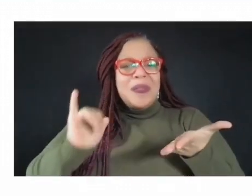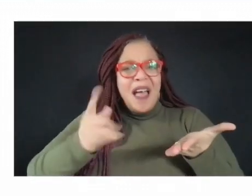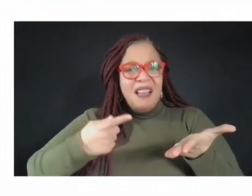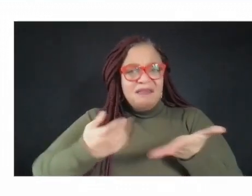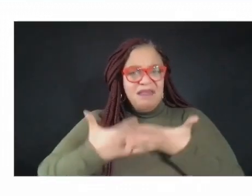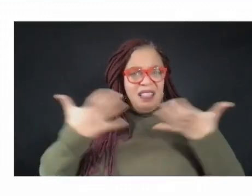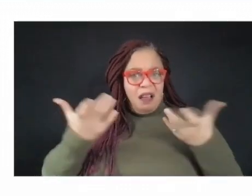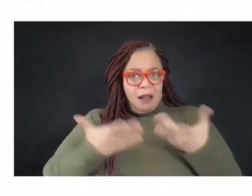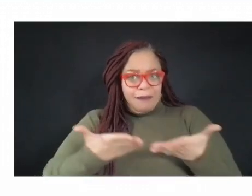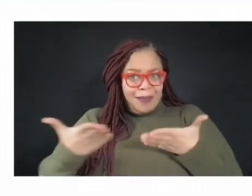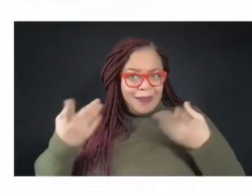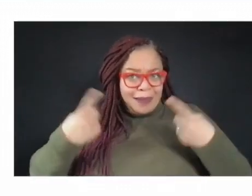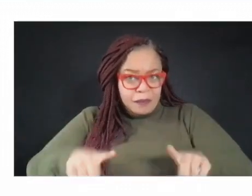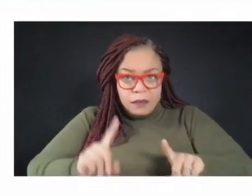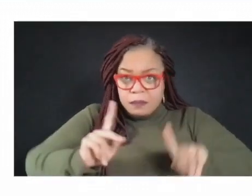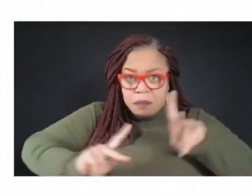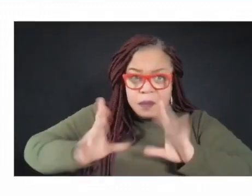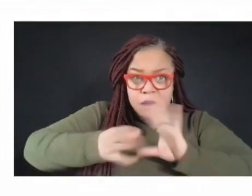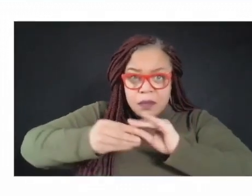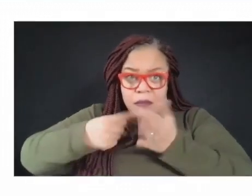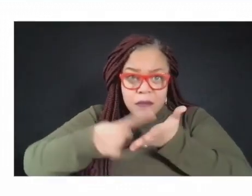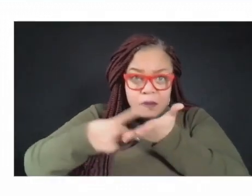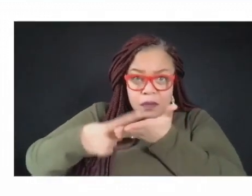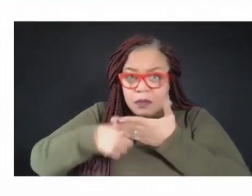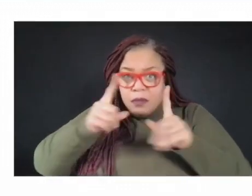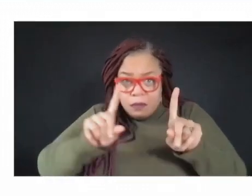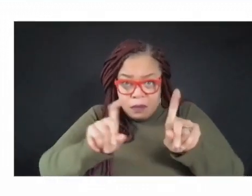questions, being able to for